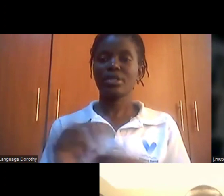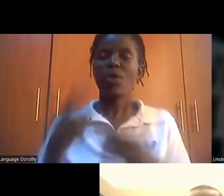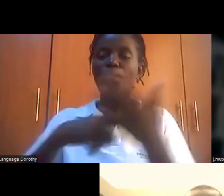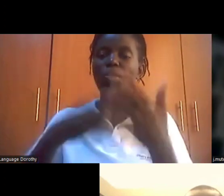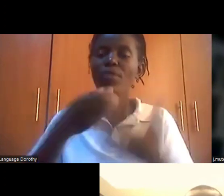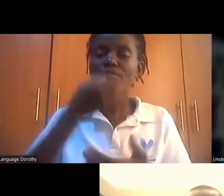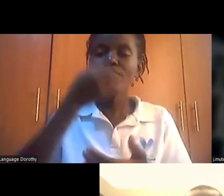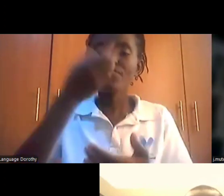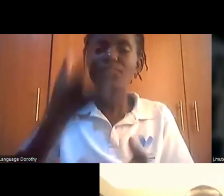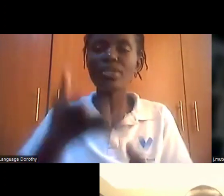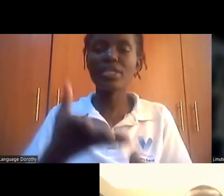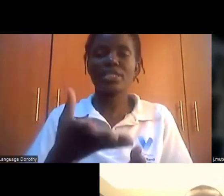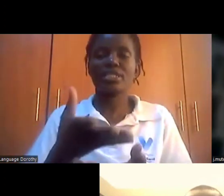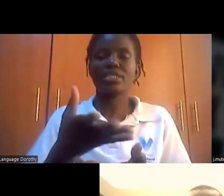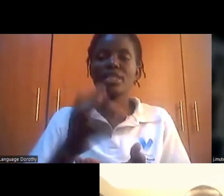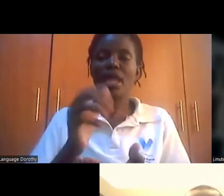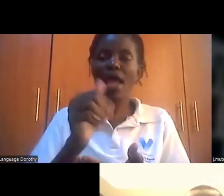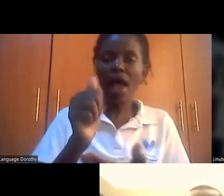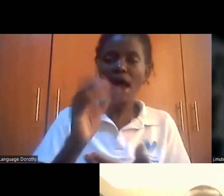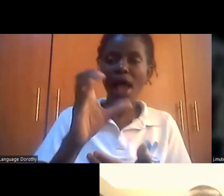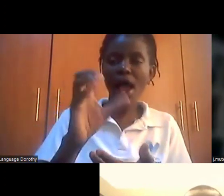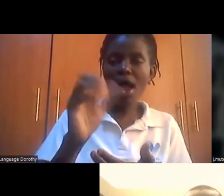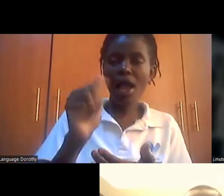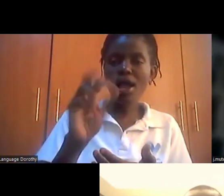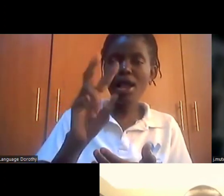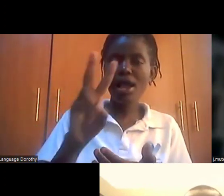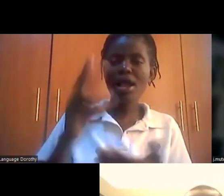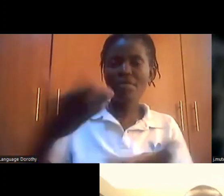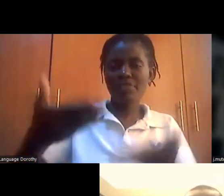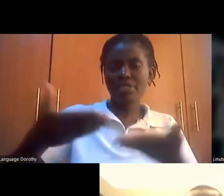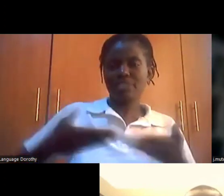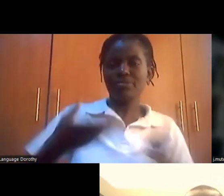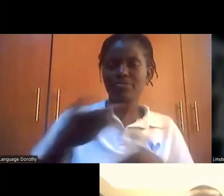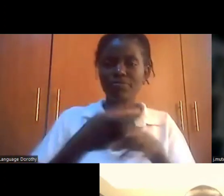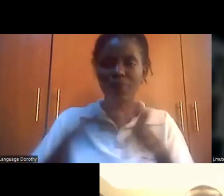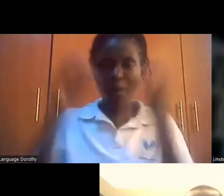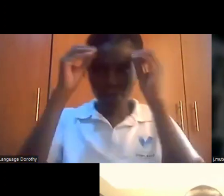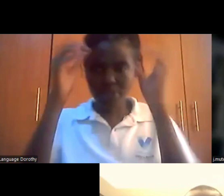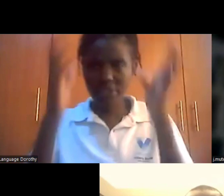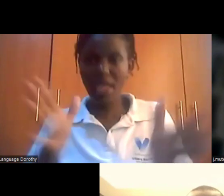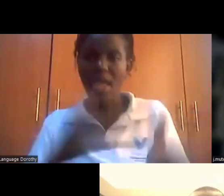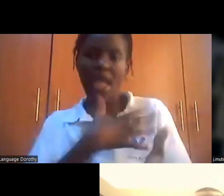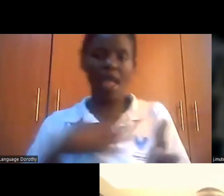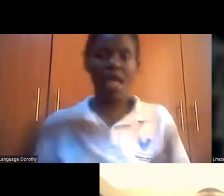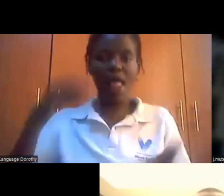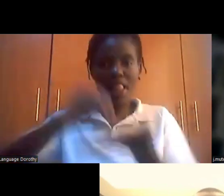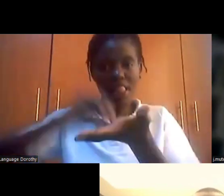received from educators and learners using this curriculum?